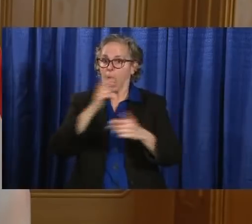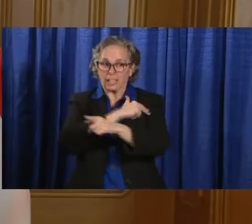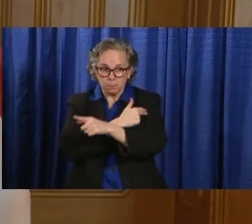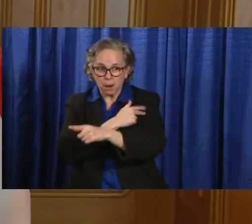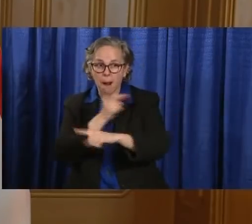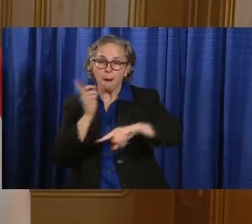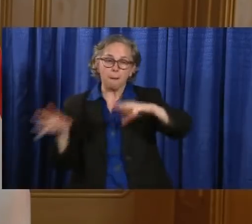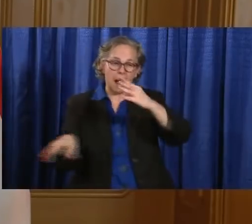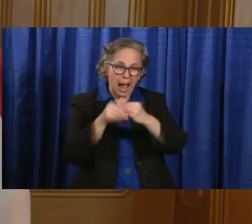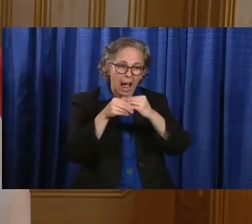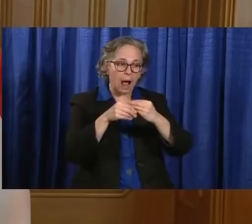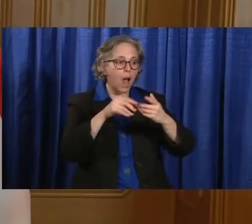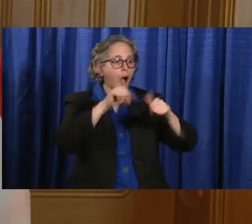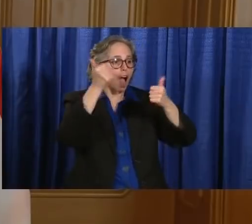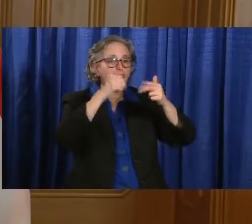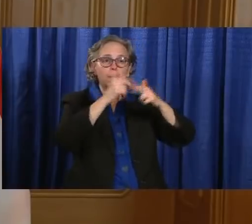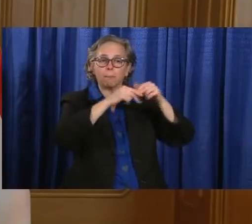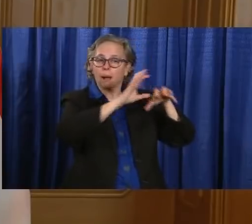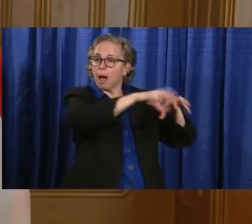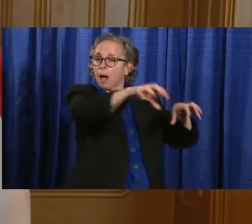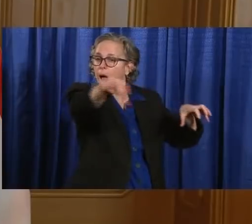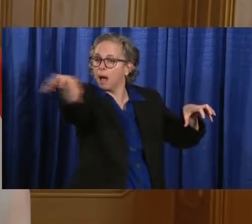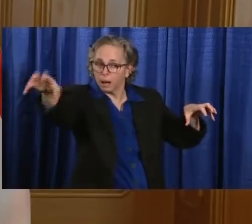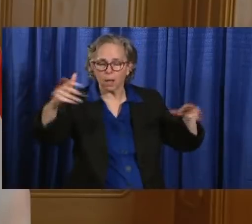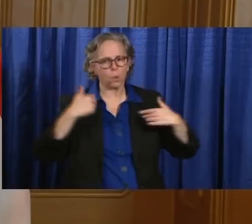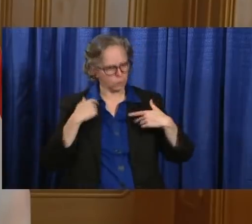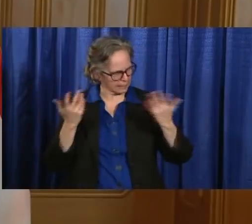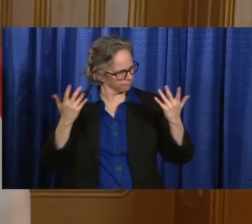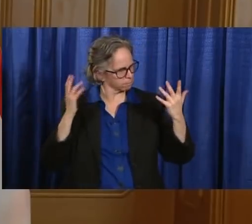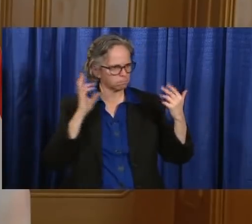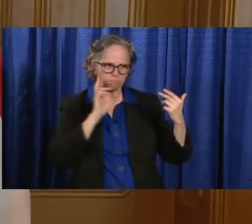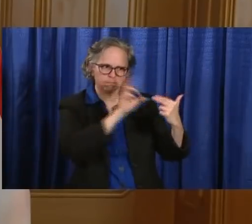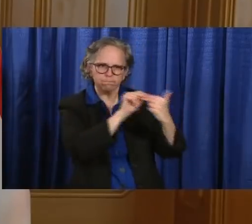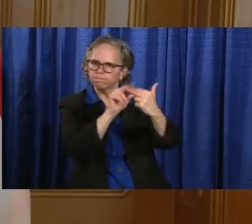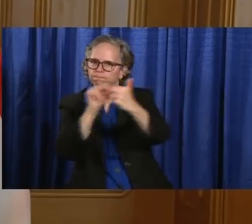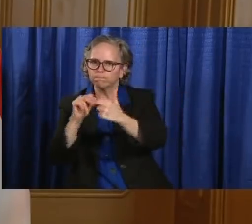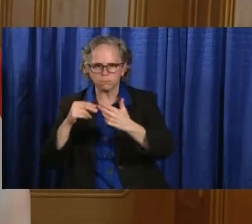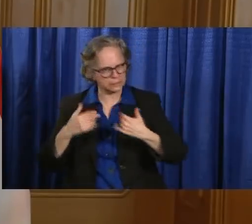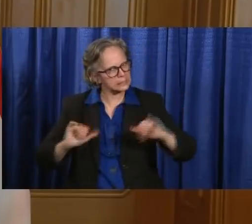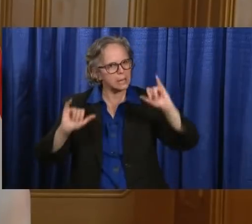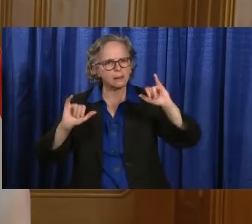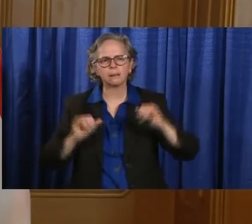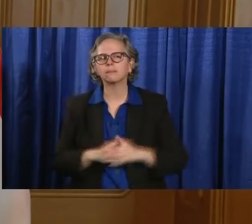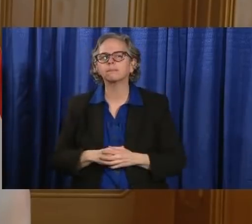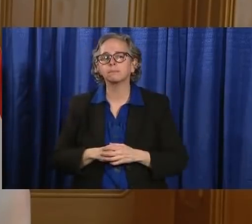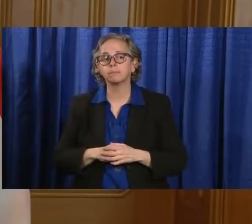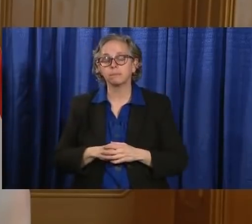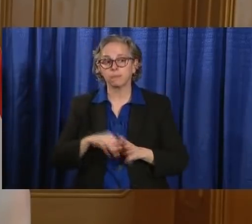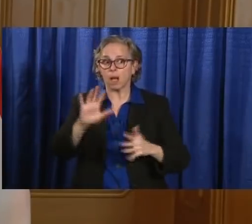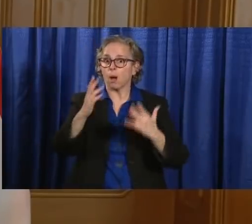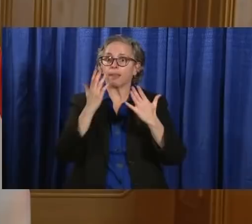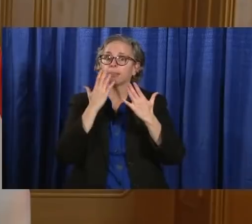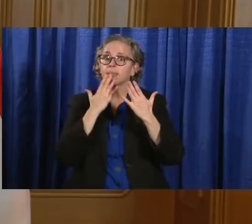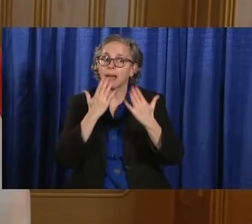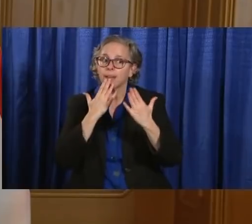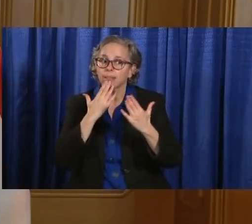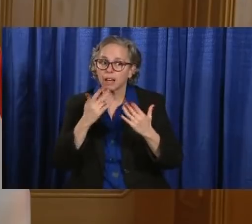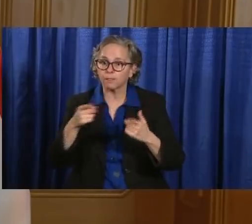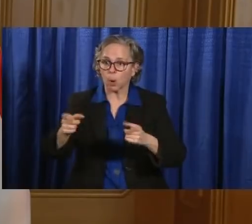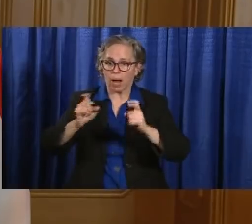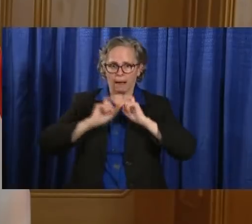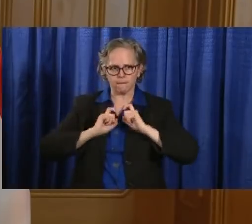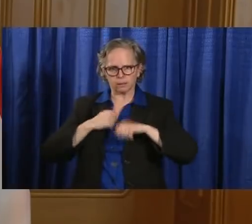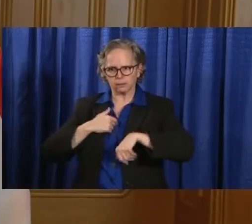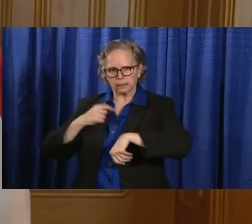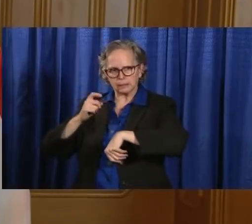third part, and we will continue to do that. And again, we thank every Ohioan for giving us the time to do it, because we